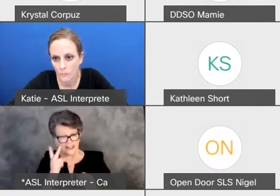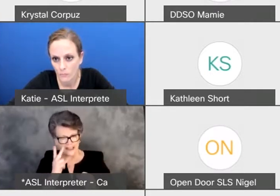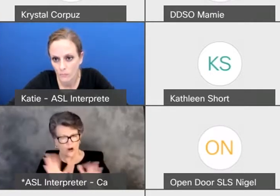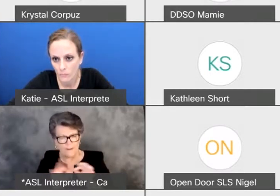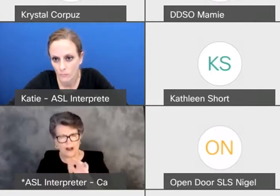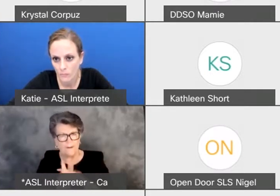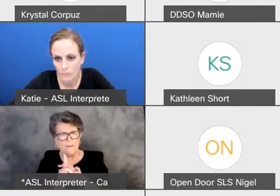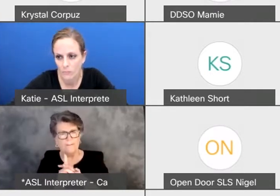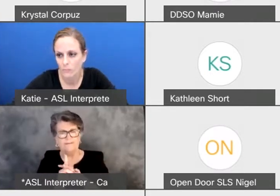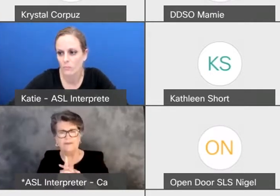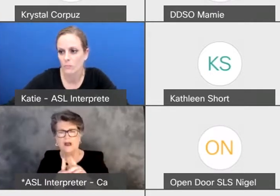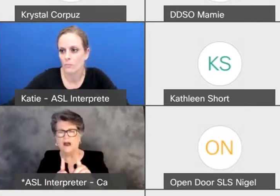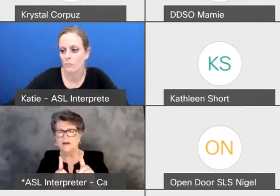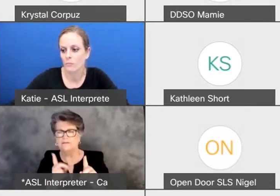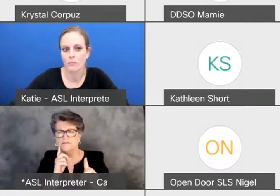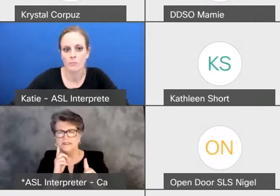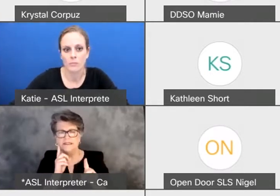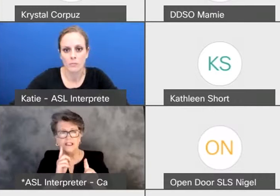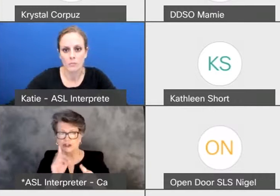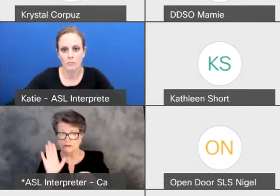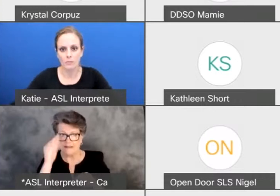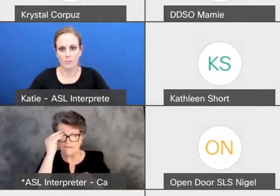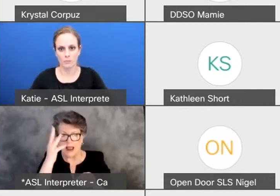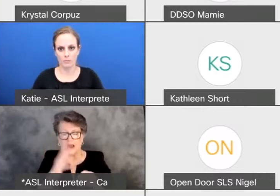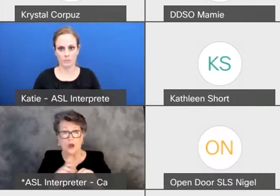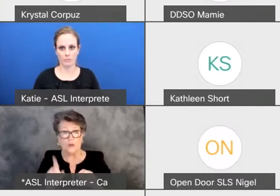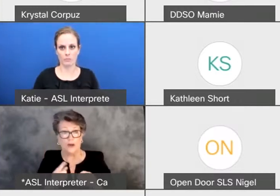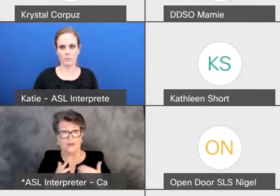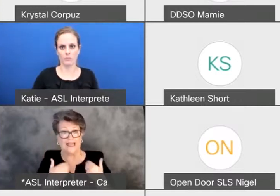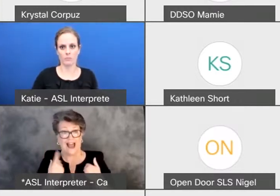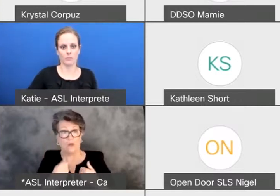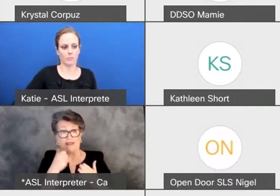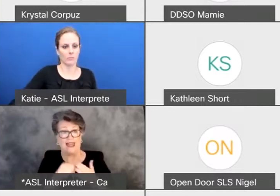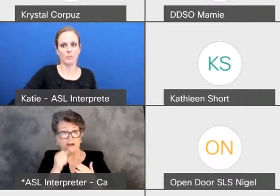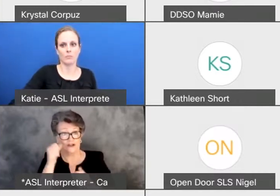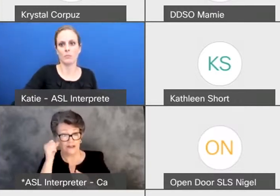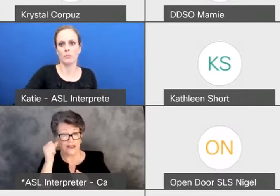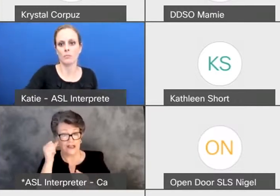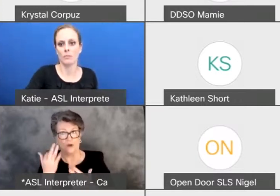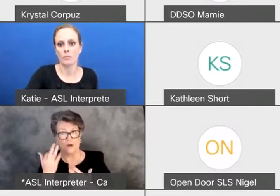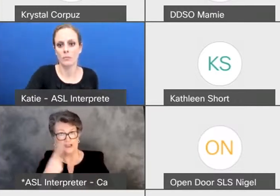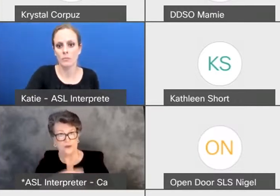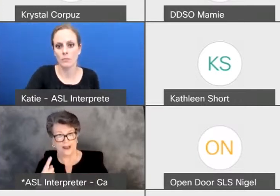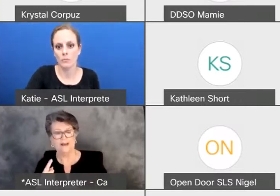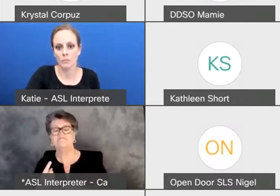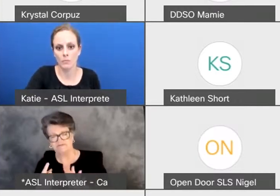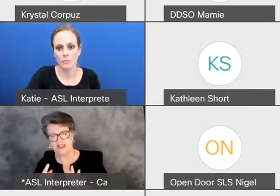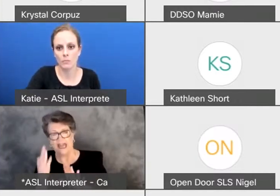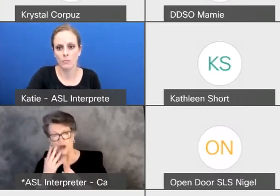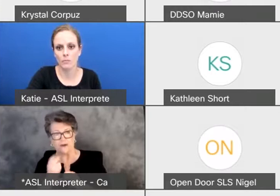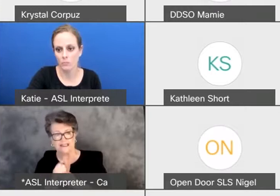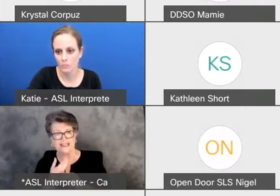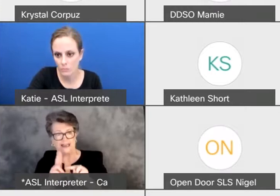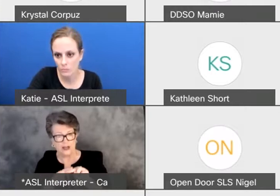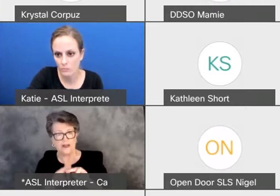there about, let's see, just an FYI, we only got one letter yesterday, still waiting today. And I know we received an increase in